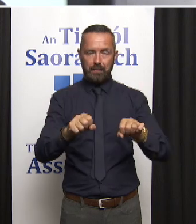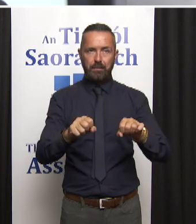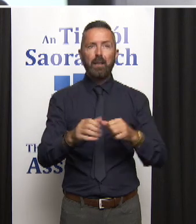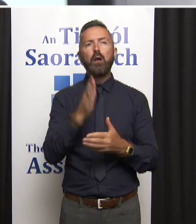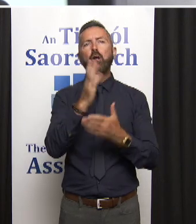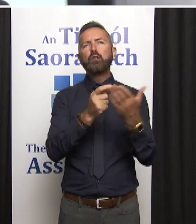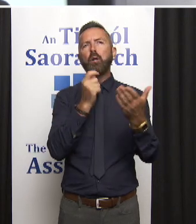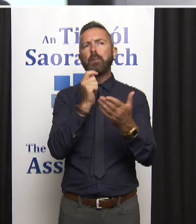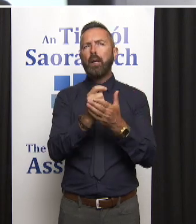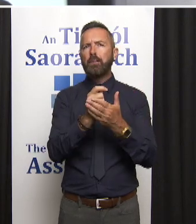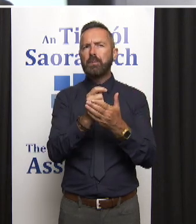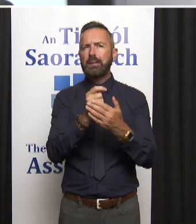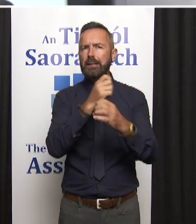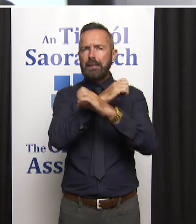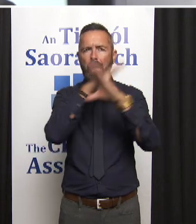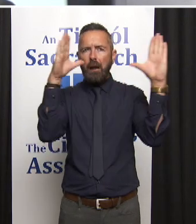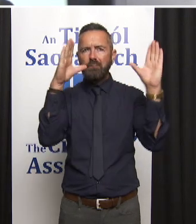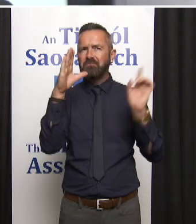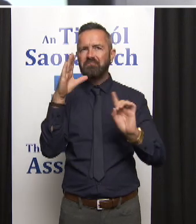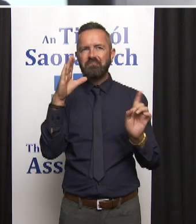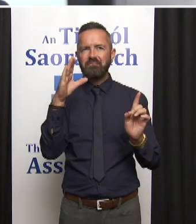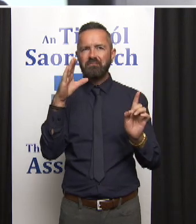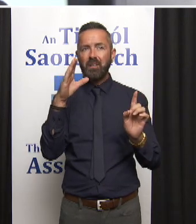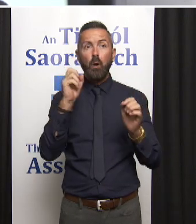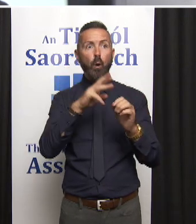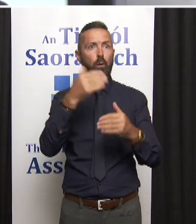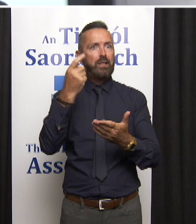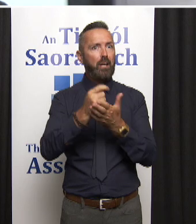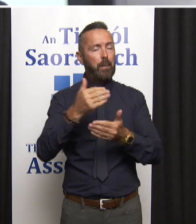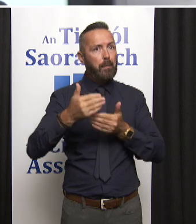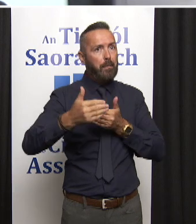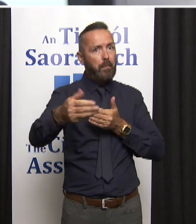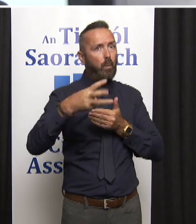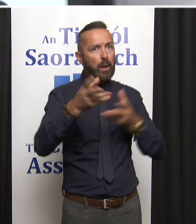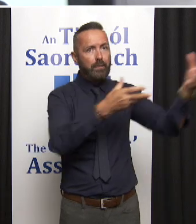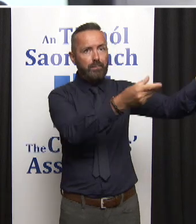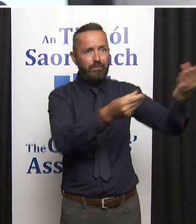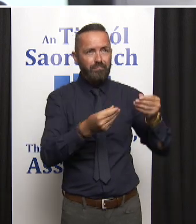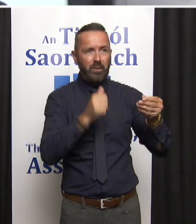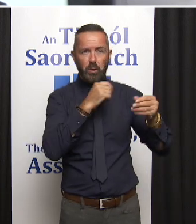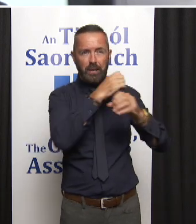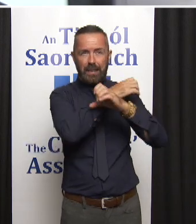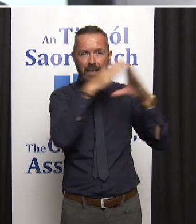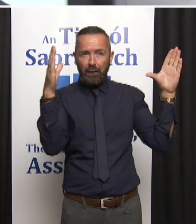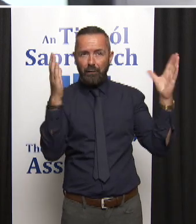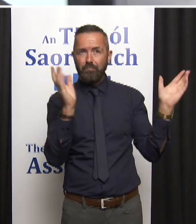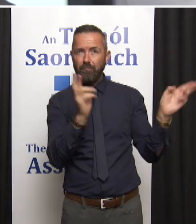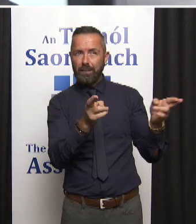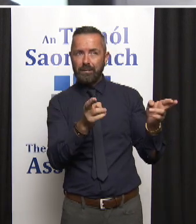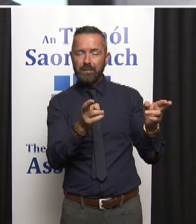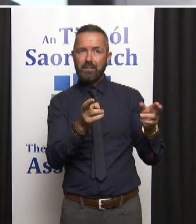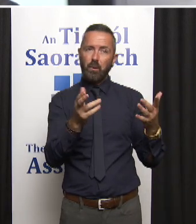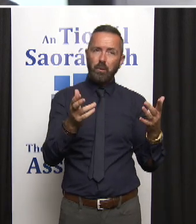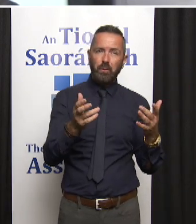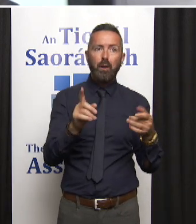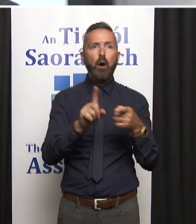of clarity over a key term, or the period over which a power might be devolved, or the extent of a power. For example, does it include X or